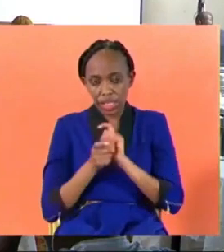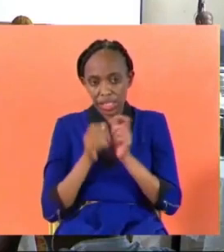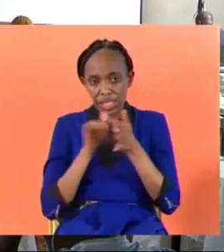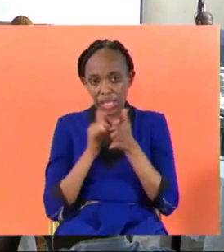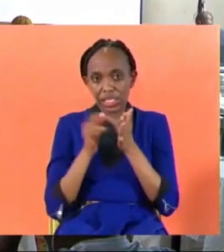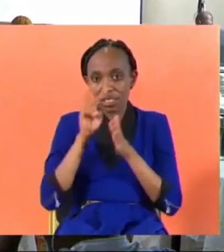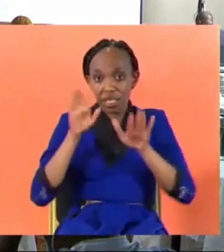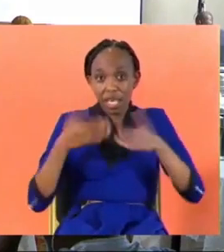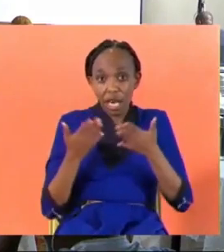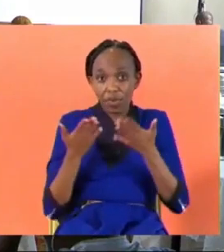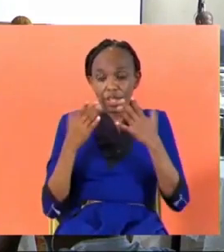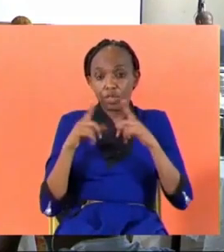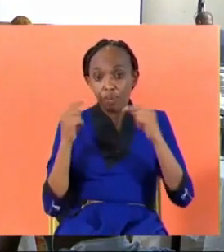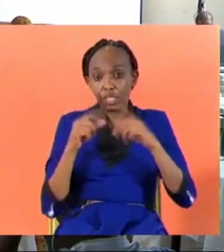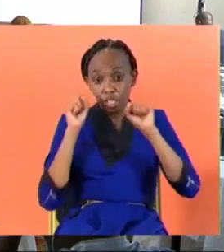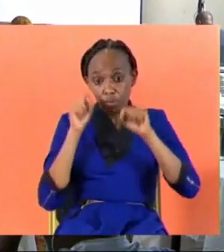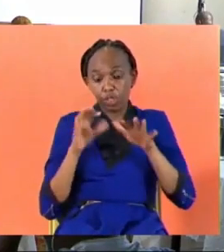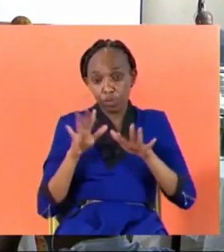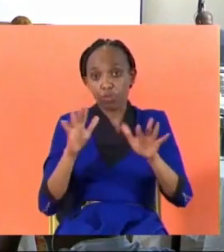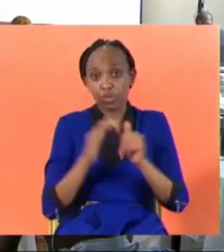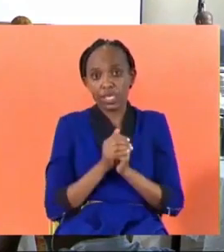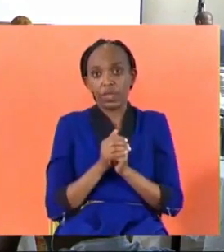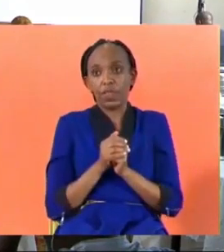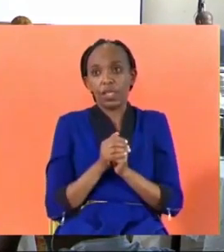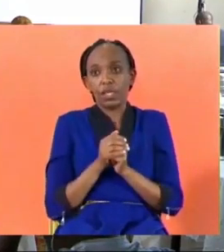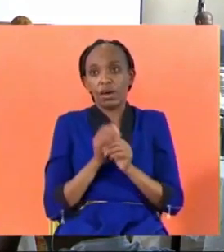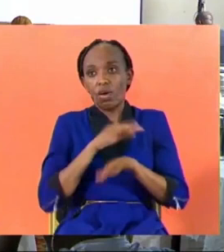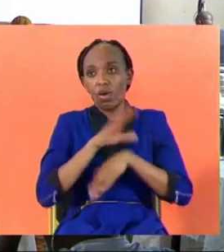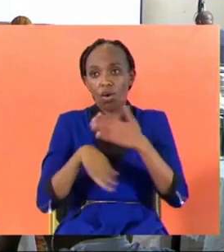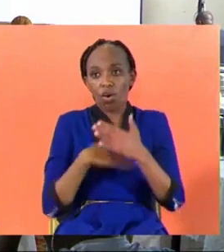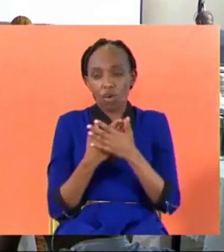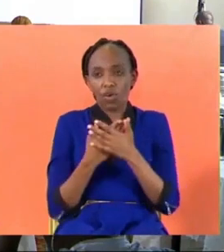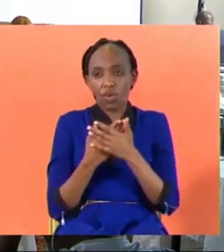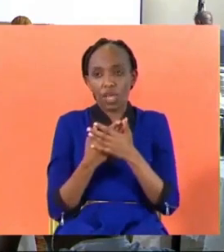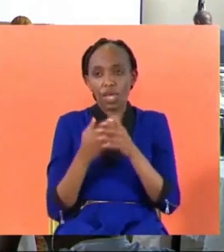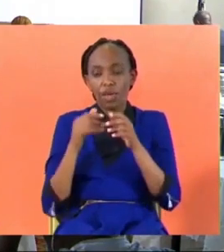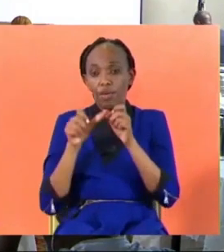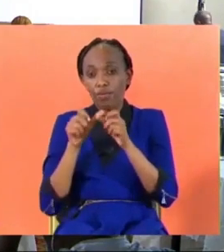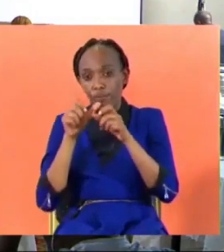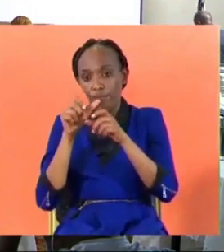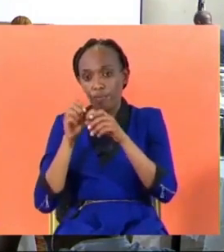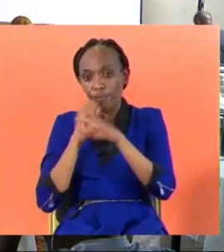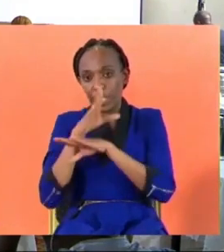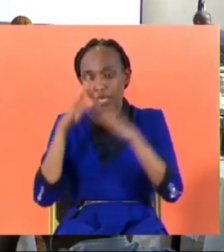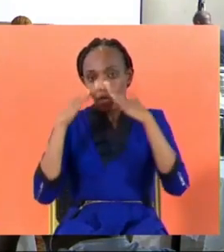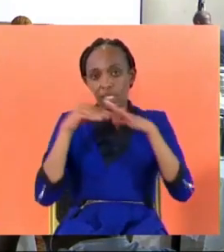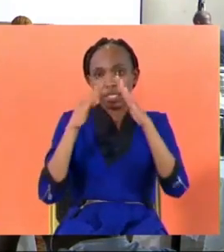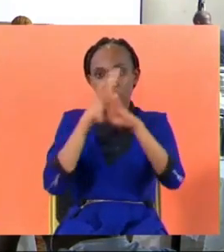see how this message can be spread across all the media houses in